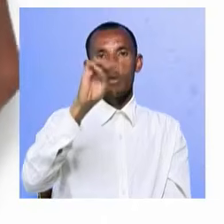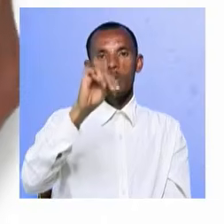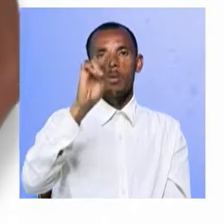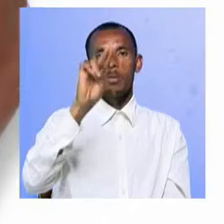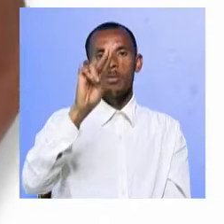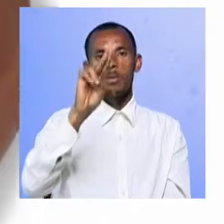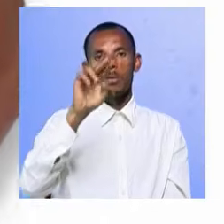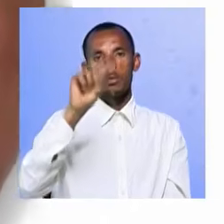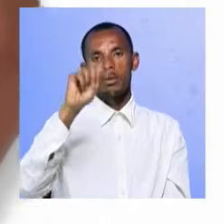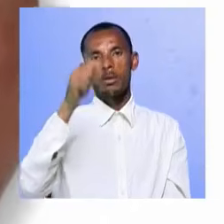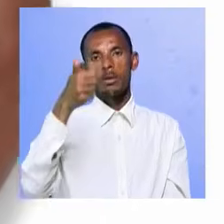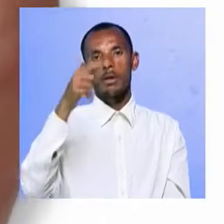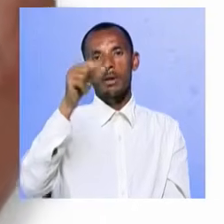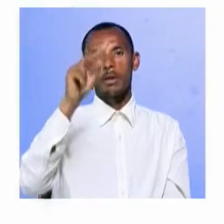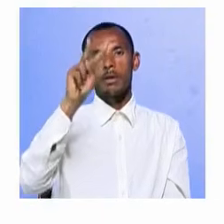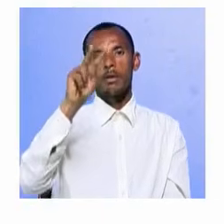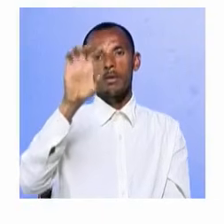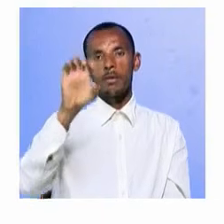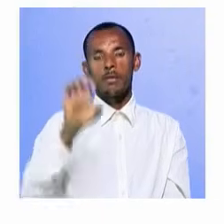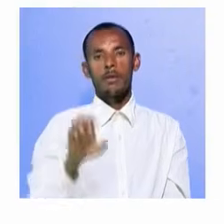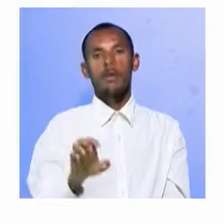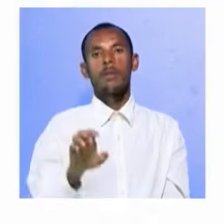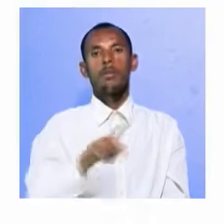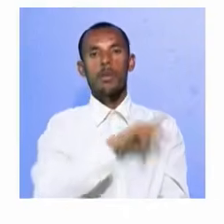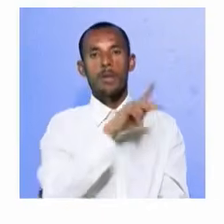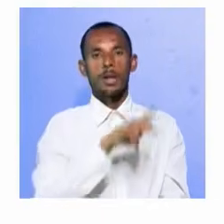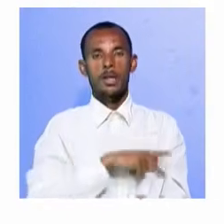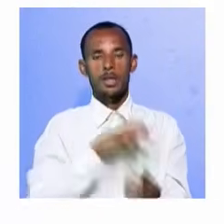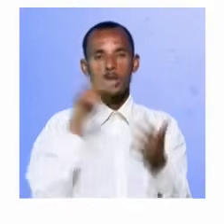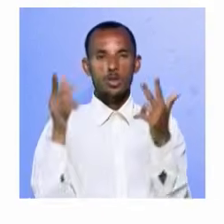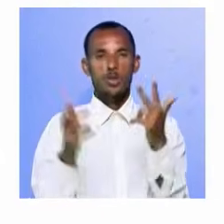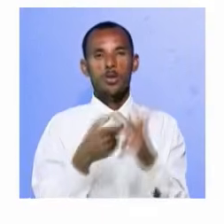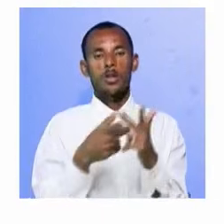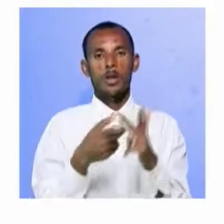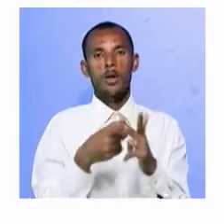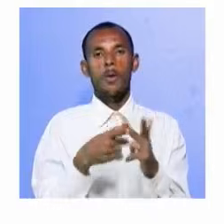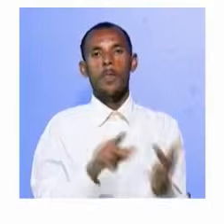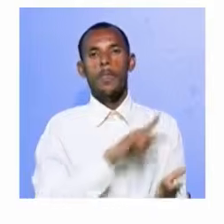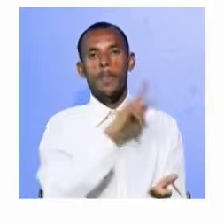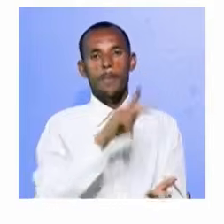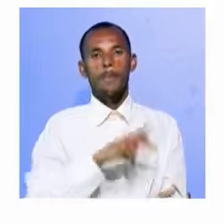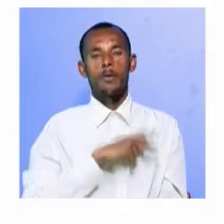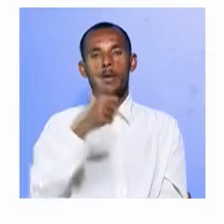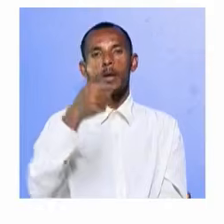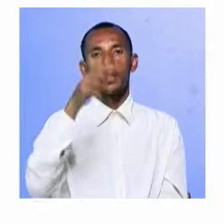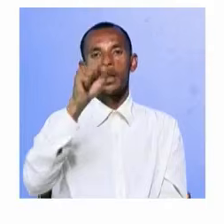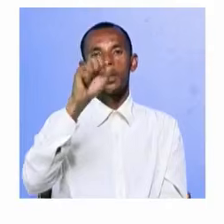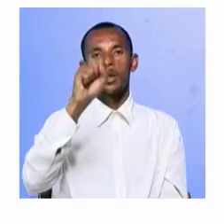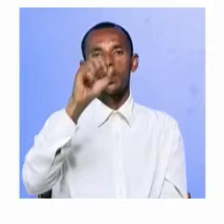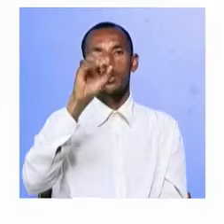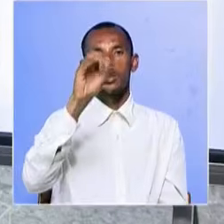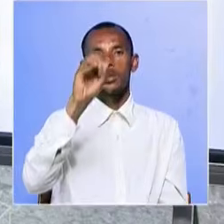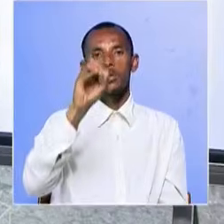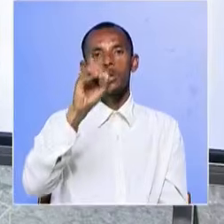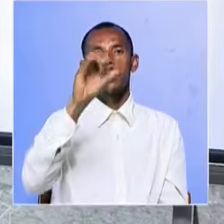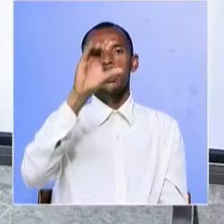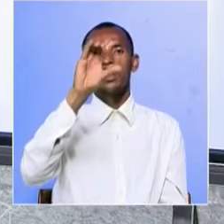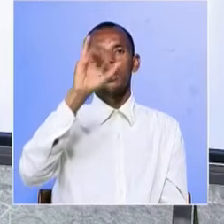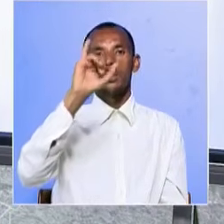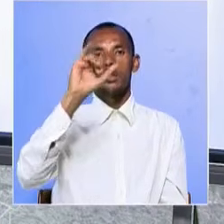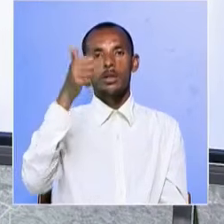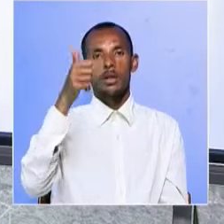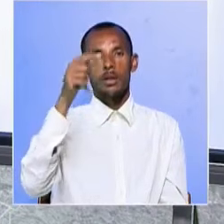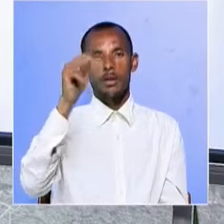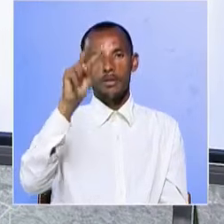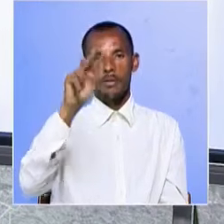property. The third one is associativity property. There is